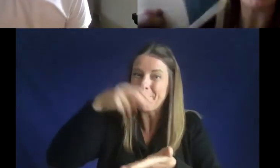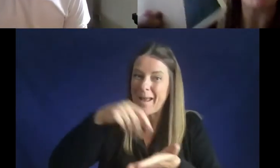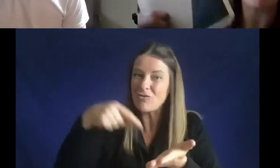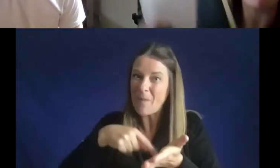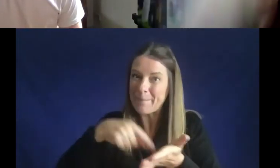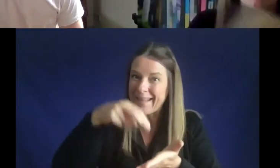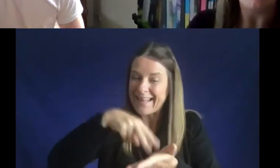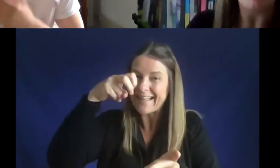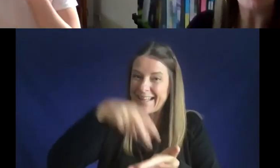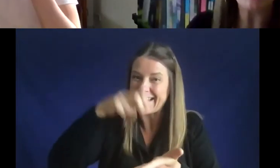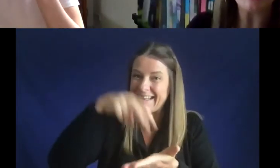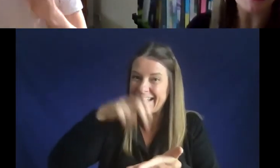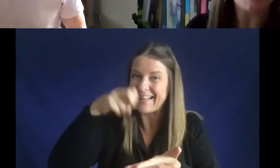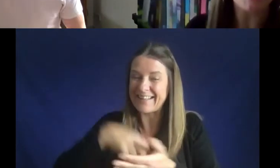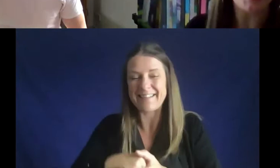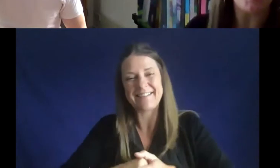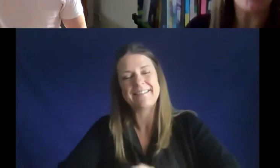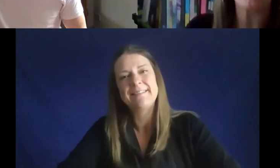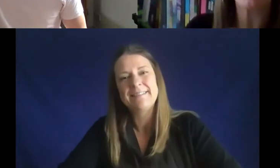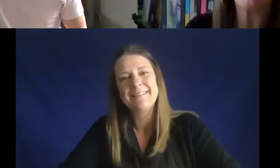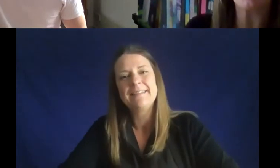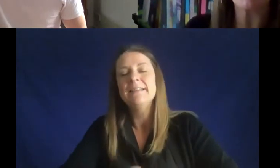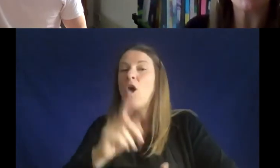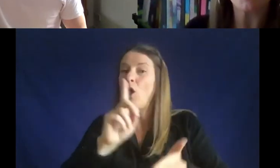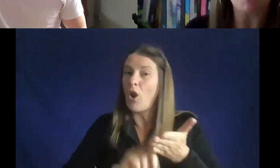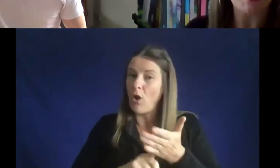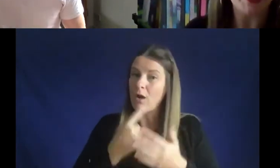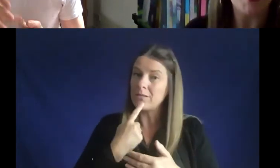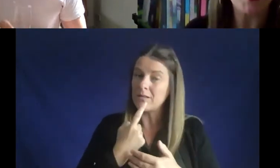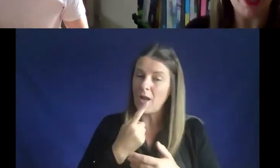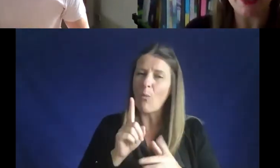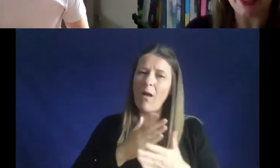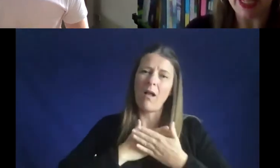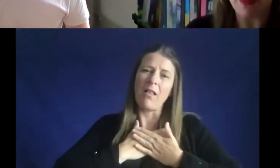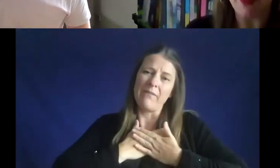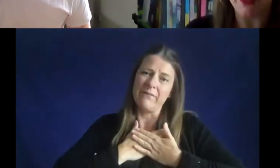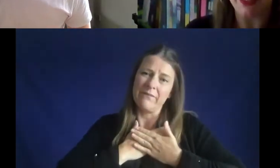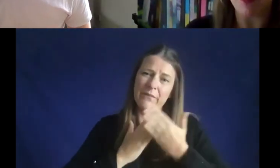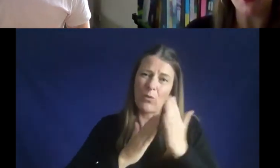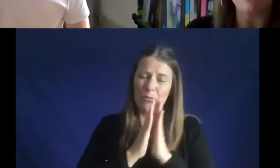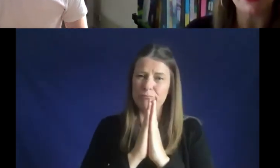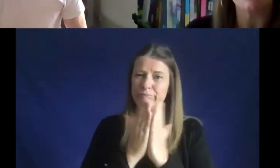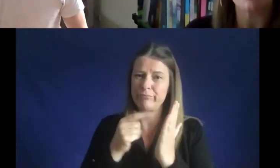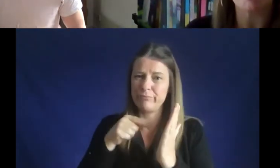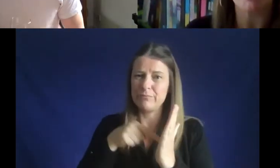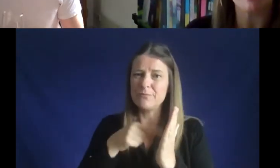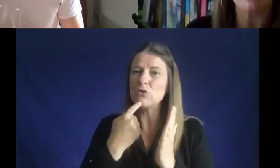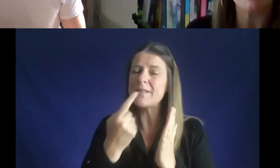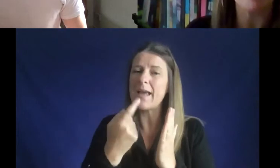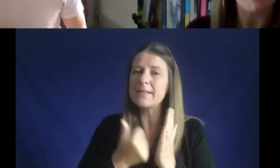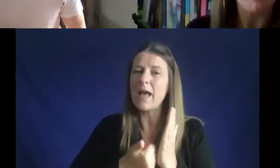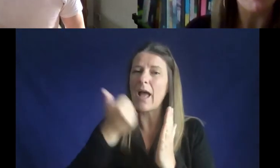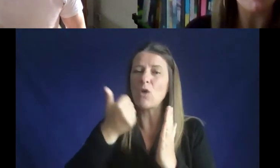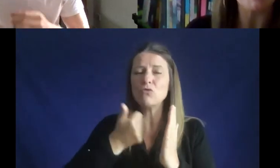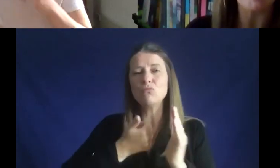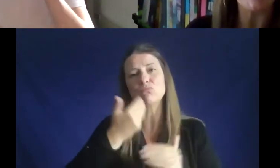loved about reading this, you know, you've framed it at the top as kind of how to pass the time, and then at the bottom, tasks that inspire